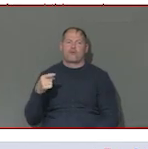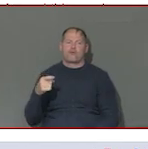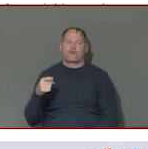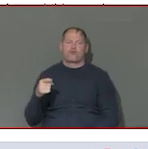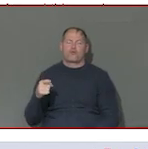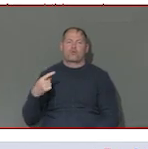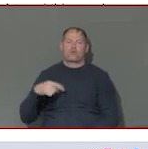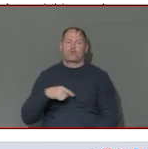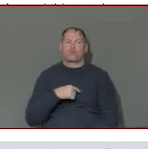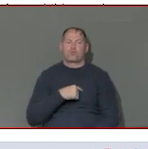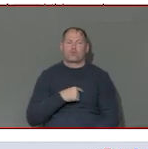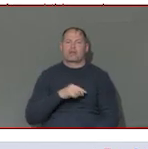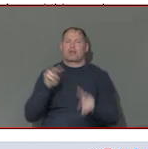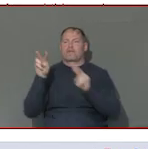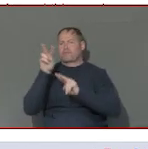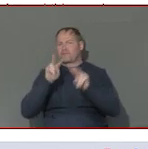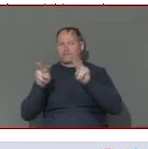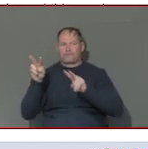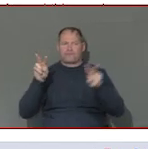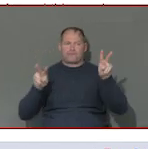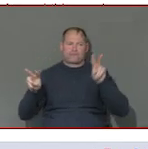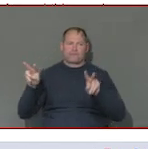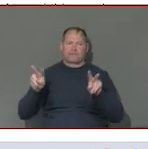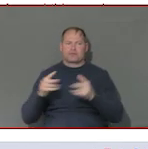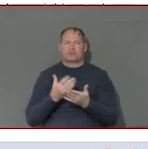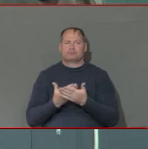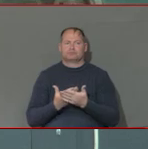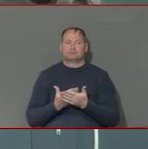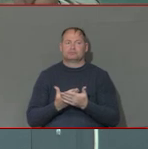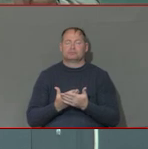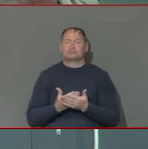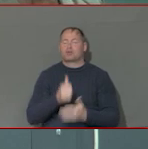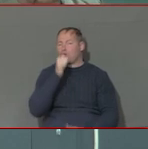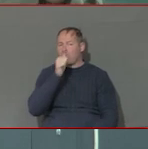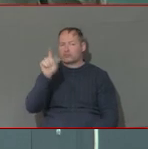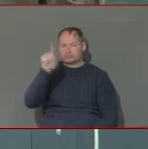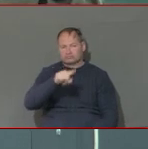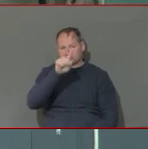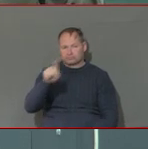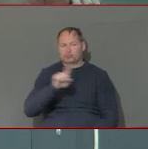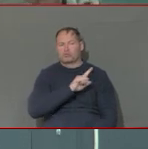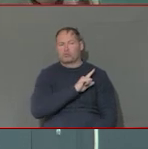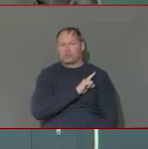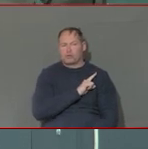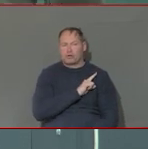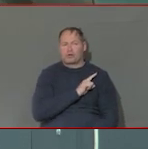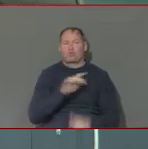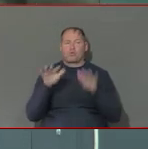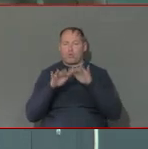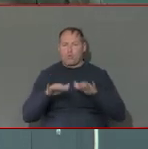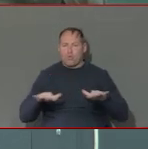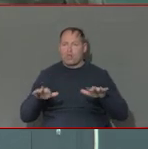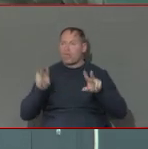us to be able to view our surroundings. The answer will be incorrect because all organisms can